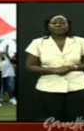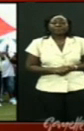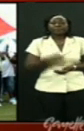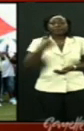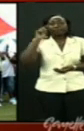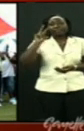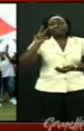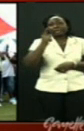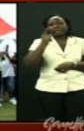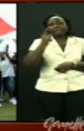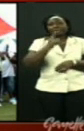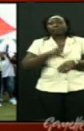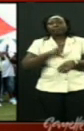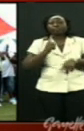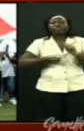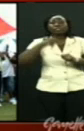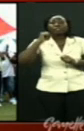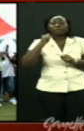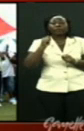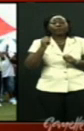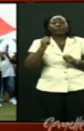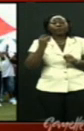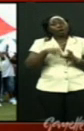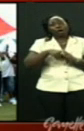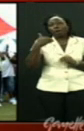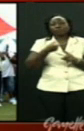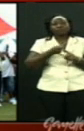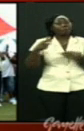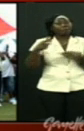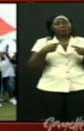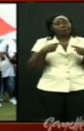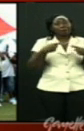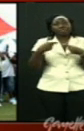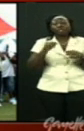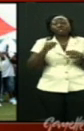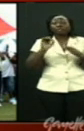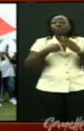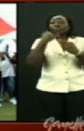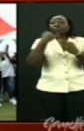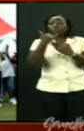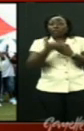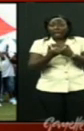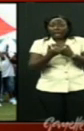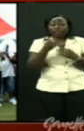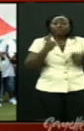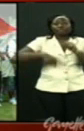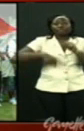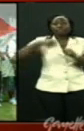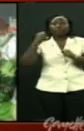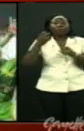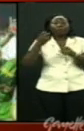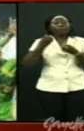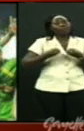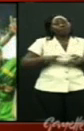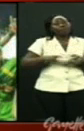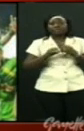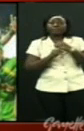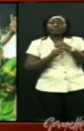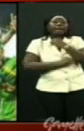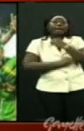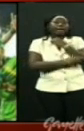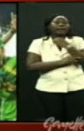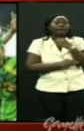was ousted from a West Indies Cricket Board tournament. In July, TNT, the defending champions, lost to Guyana by 4 runs in